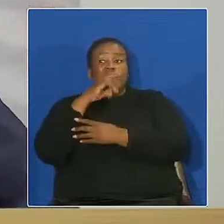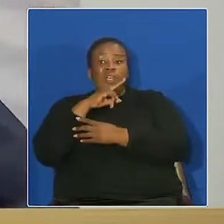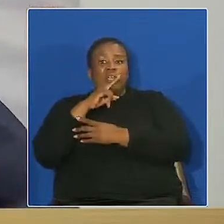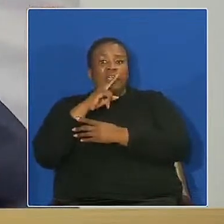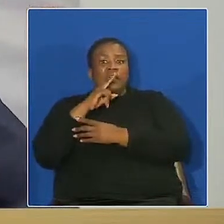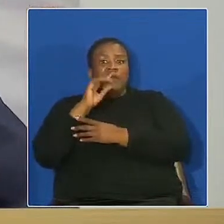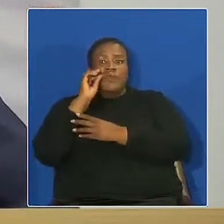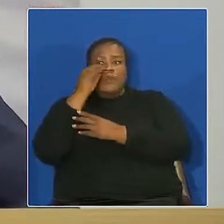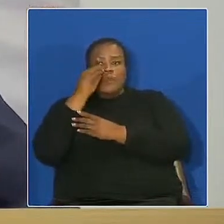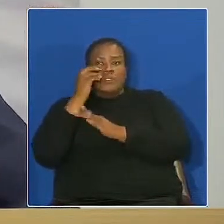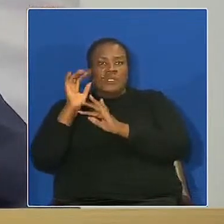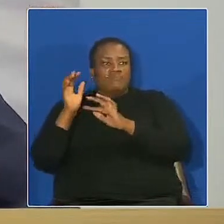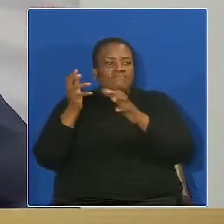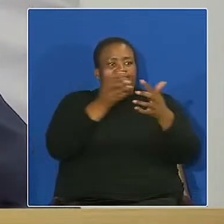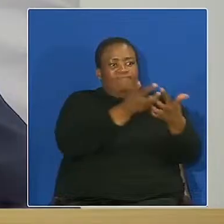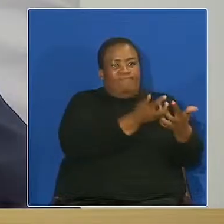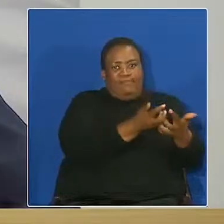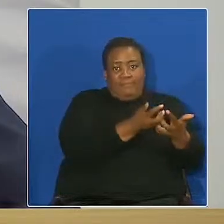to be pushed.